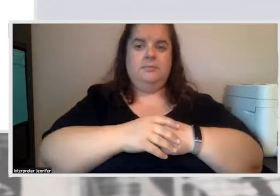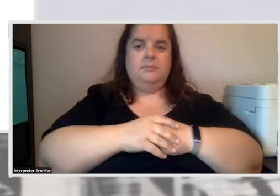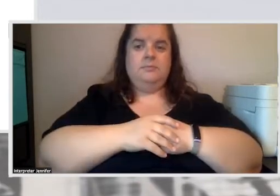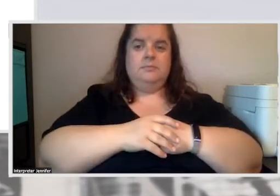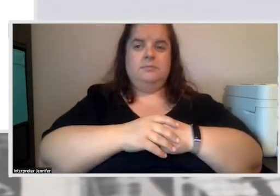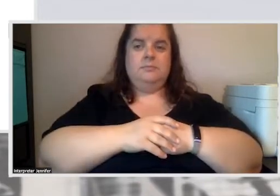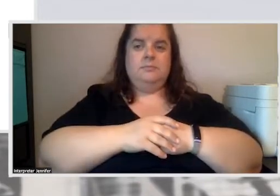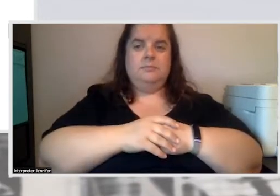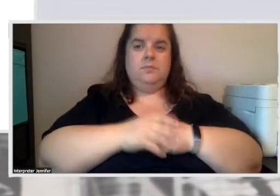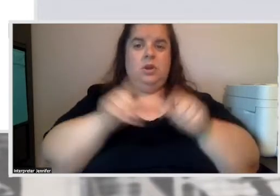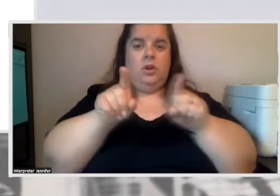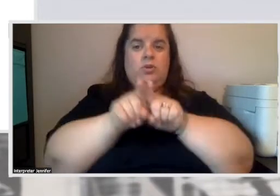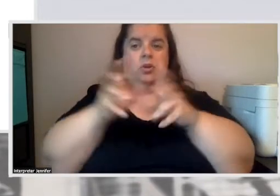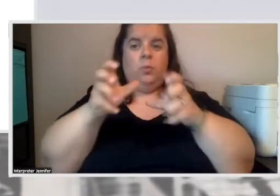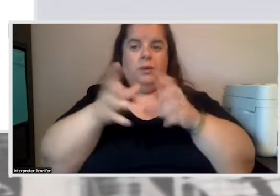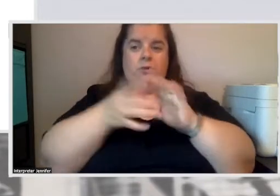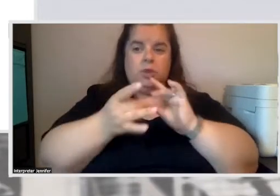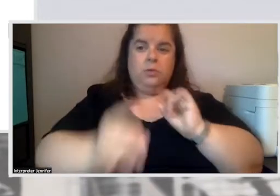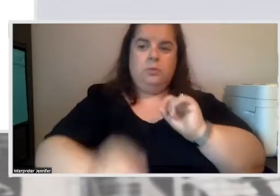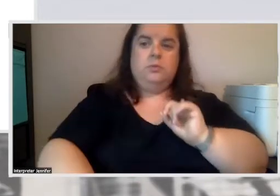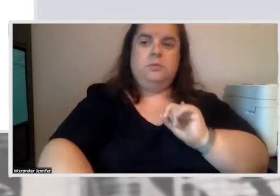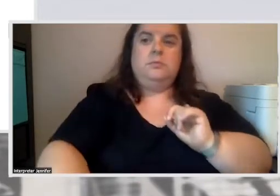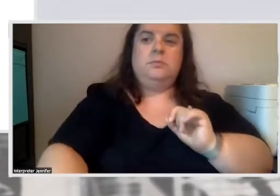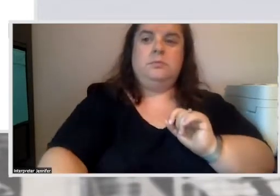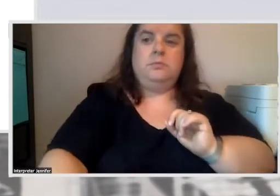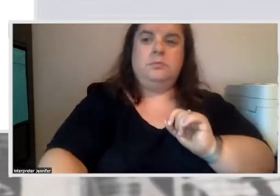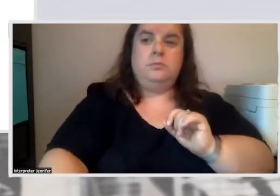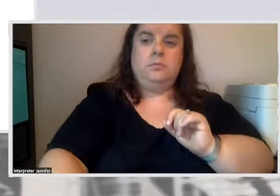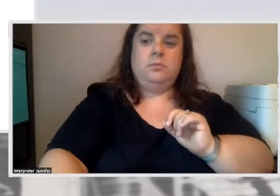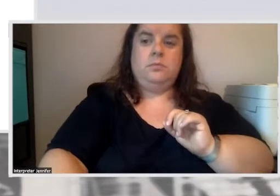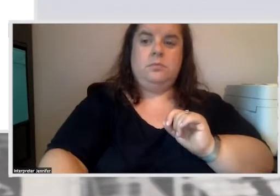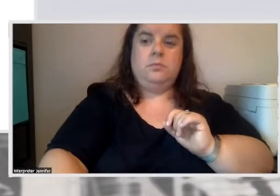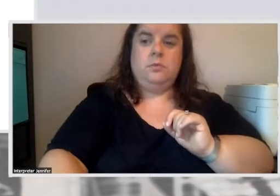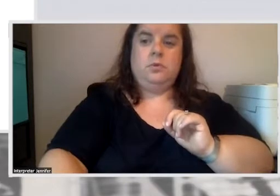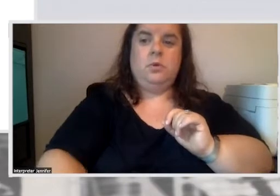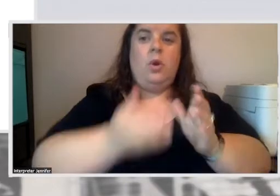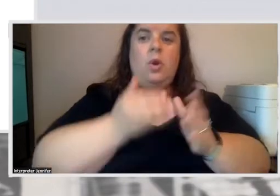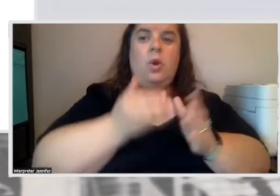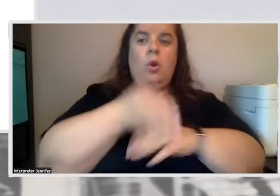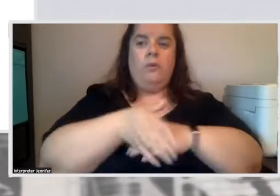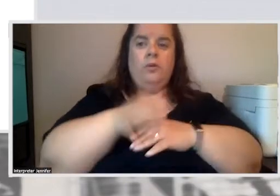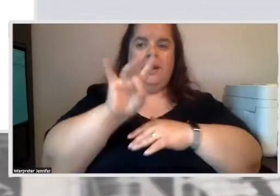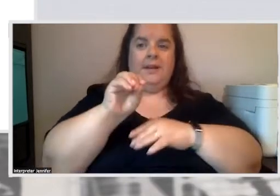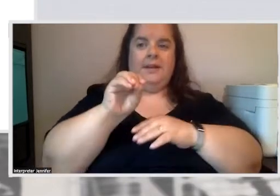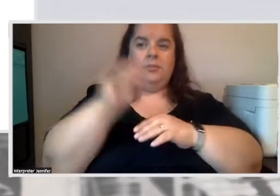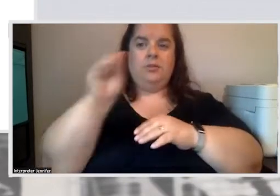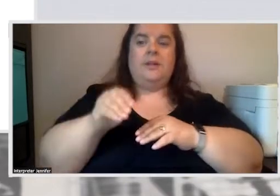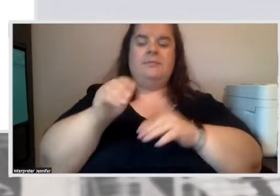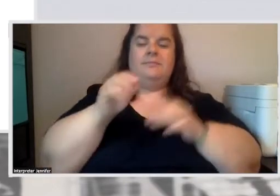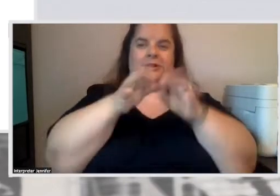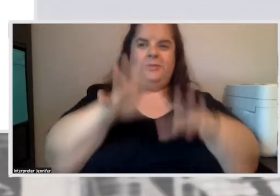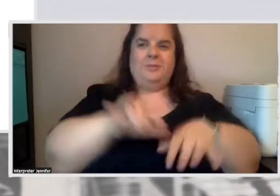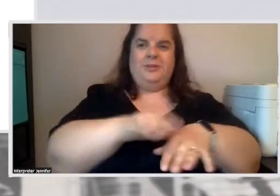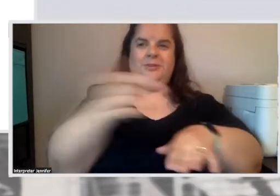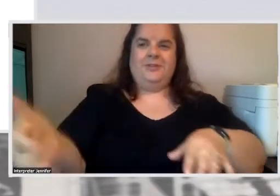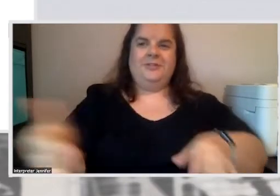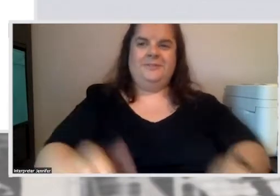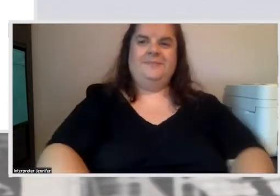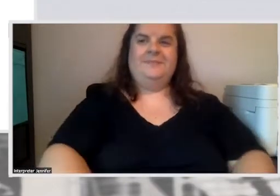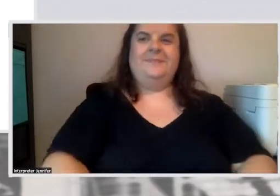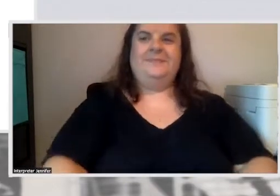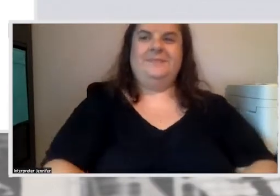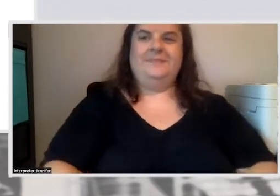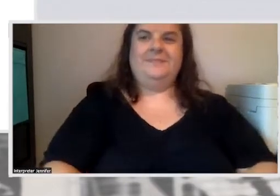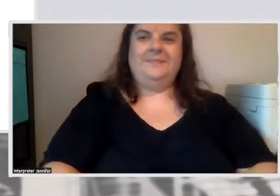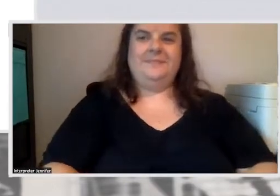Also like to note that over 80% of condemned buildings are privately owned. And when the city performs a